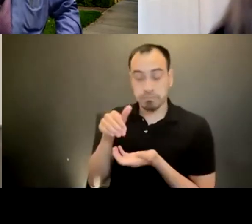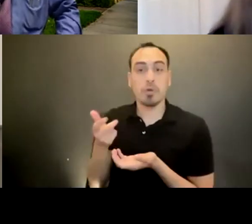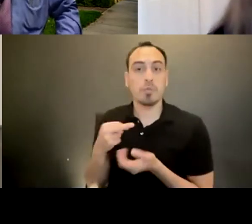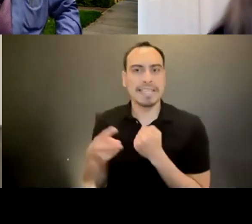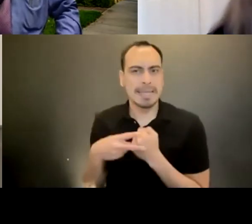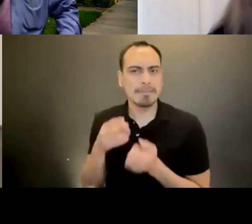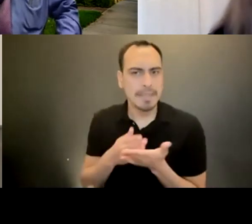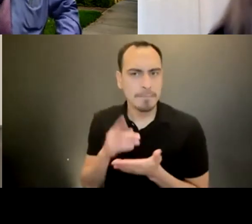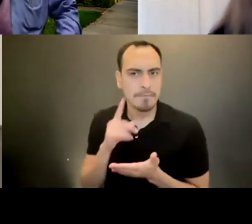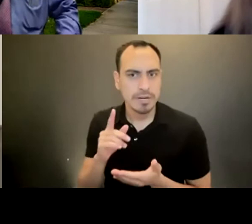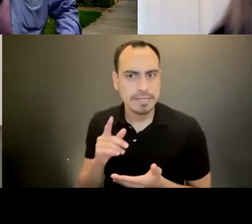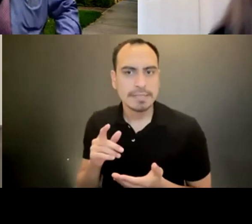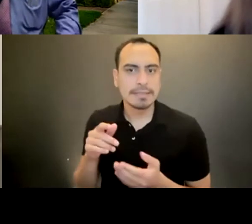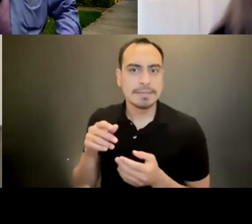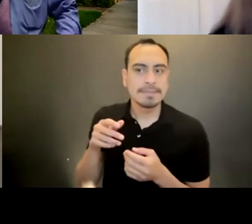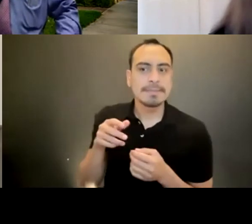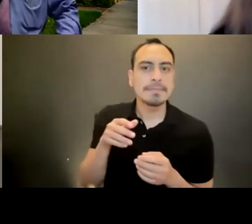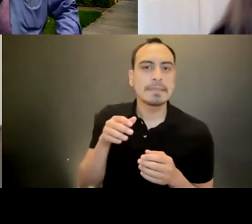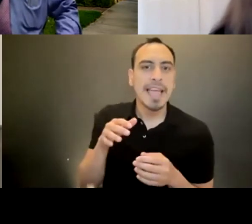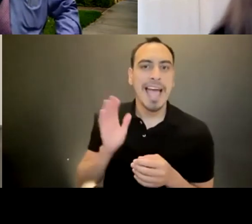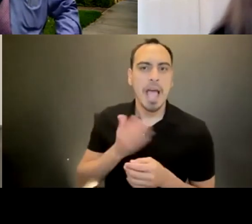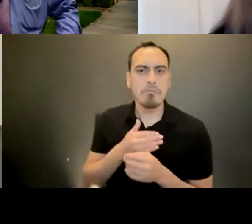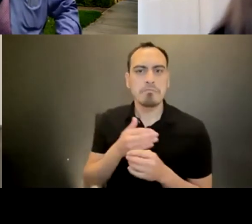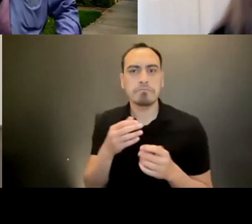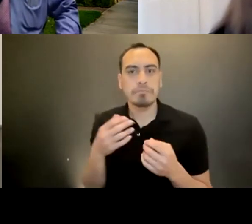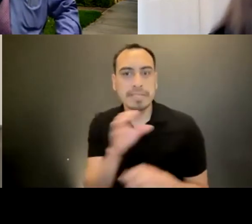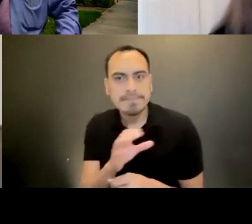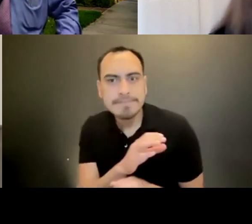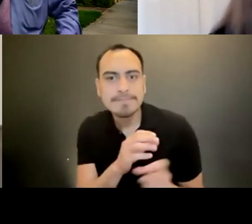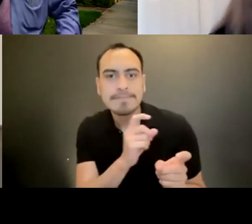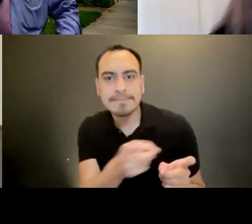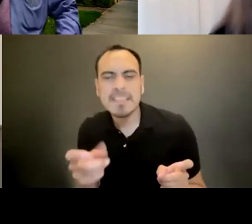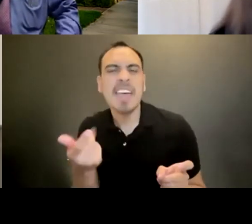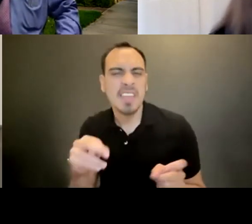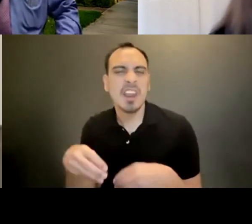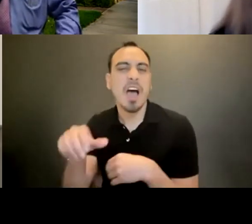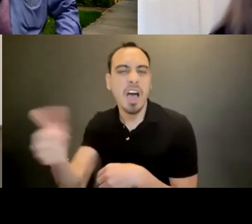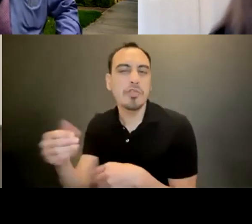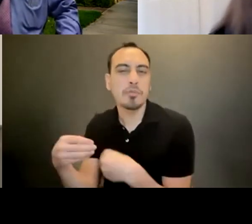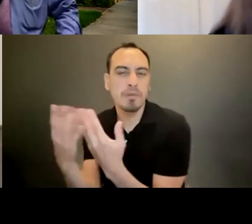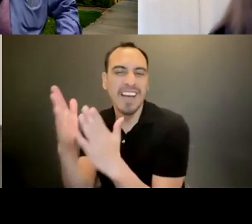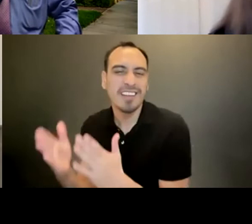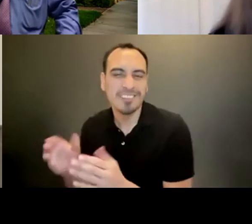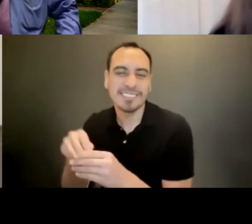to assist with some of the other vaccine providers within Sacramento.